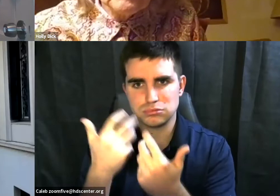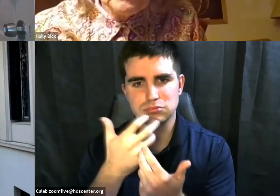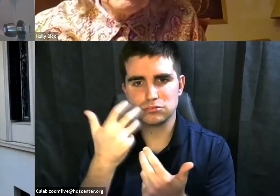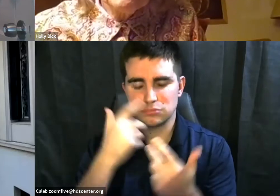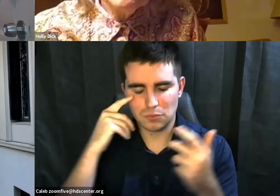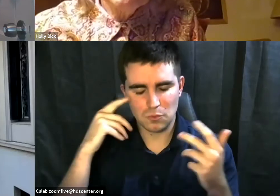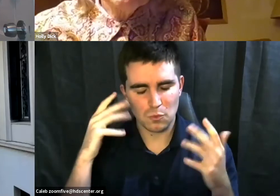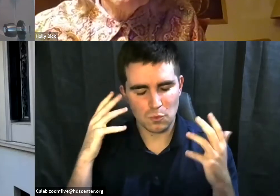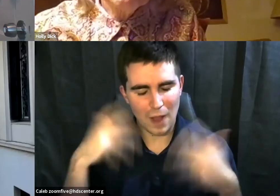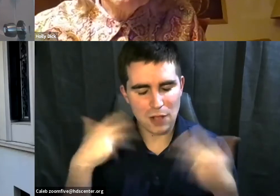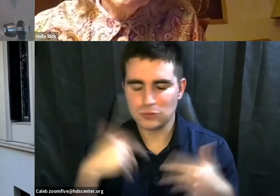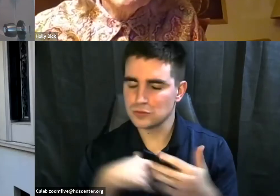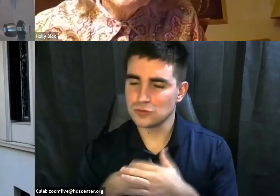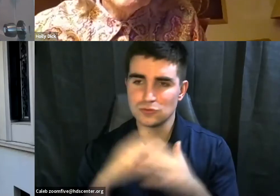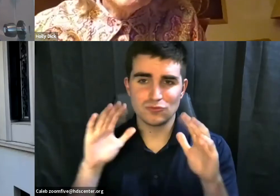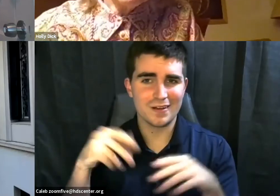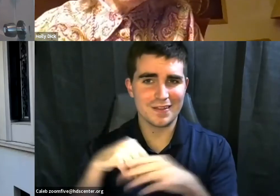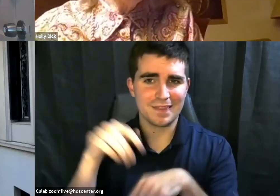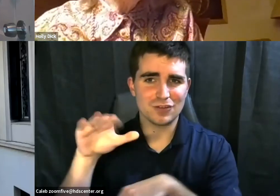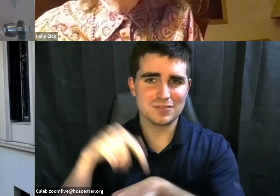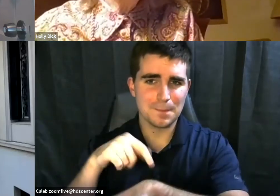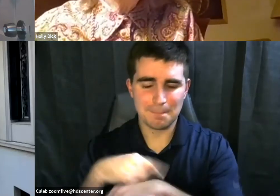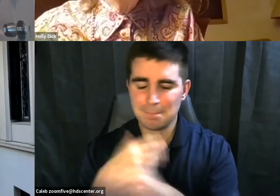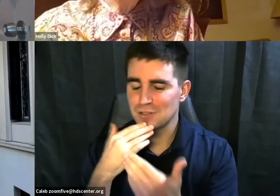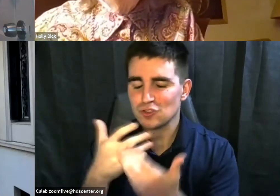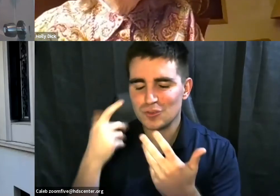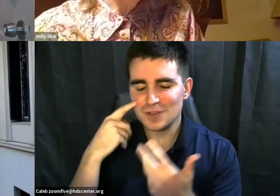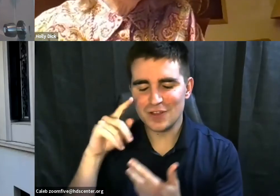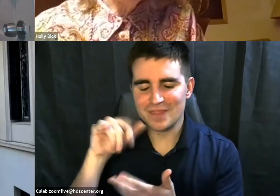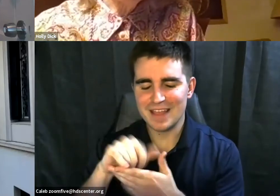Thank you so much, Karen, for that. We really appreciate it.